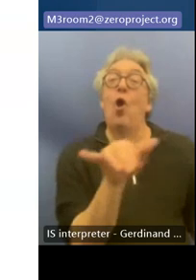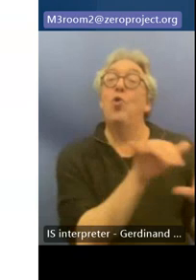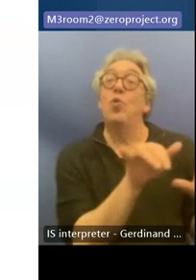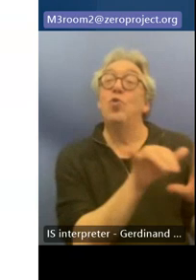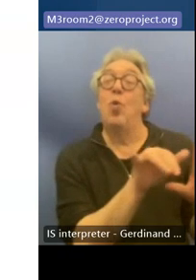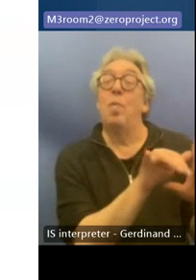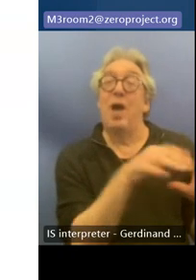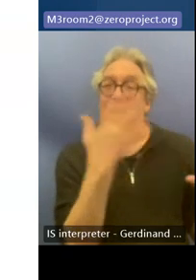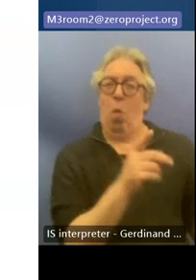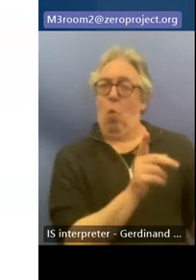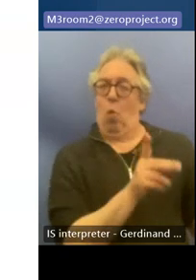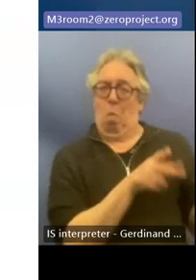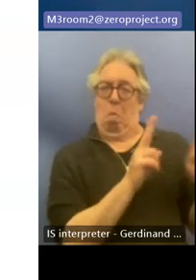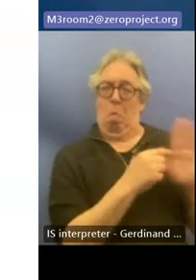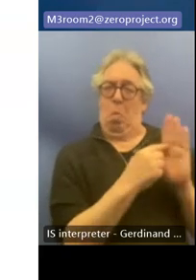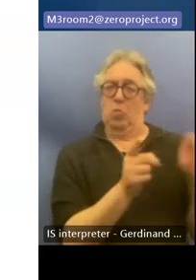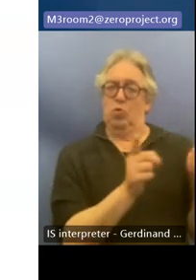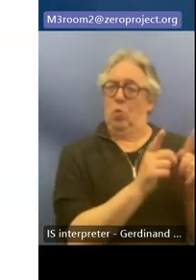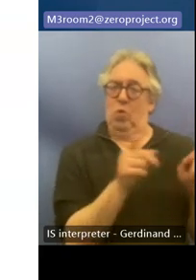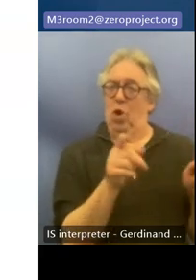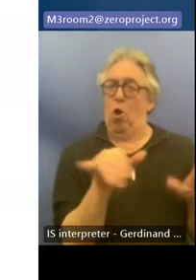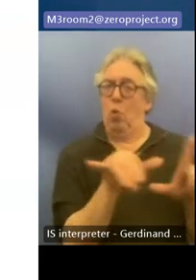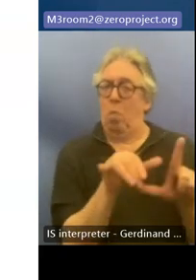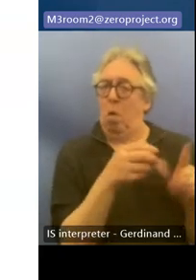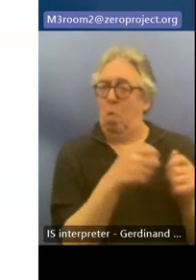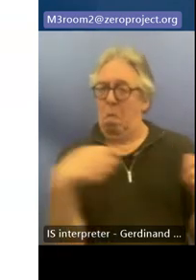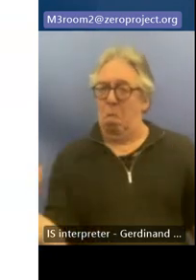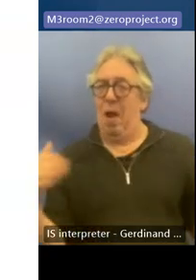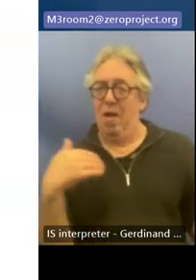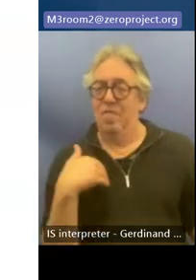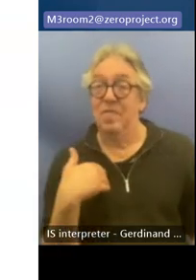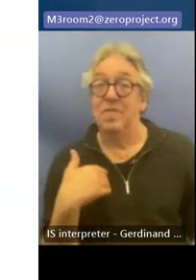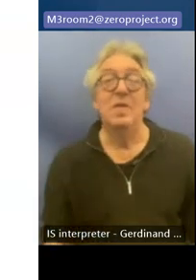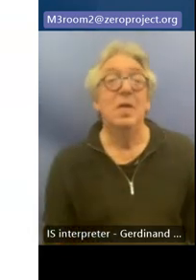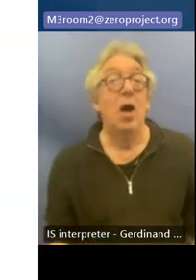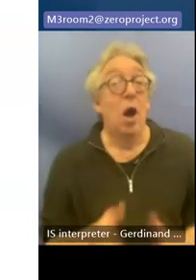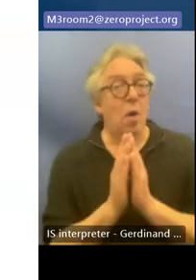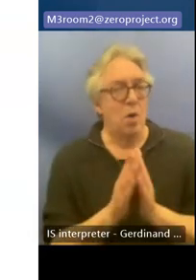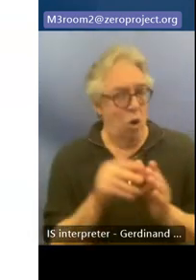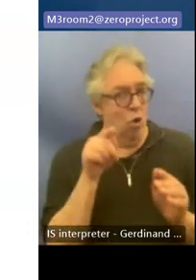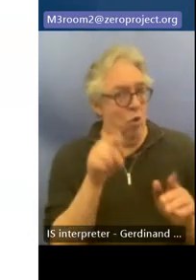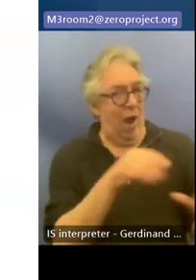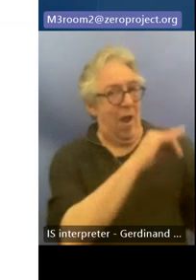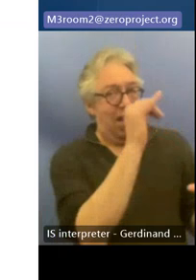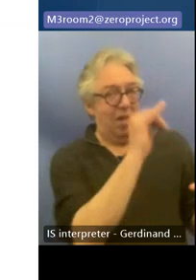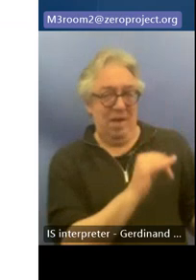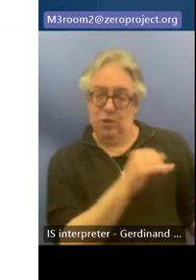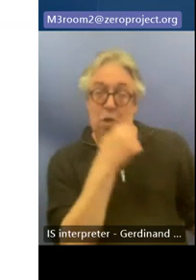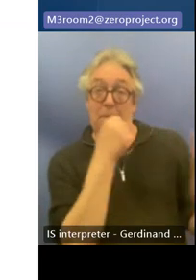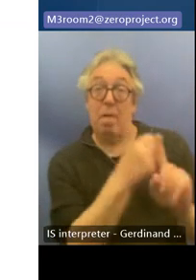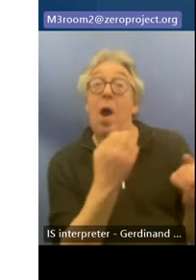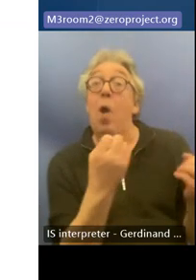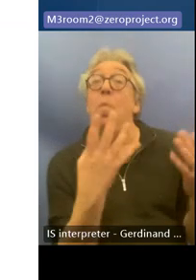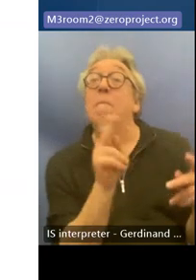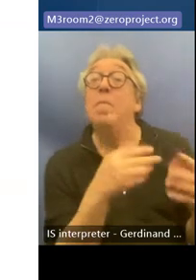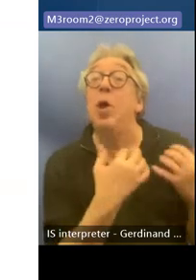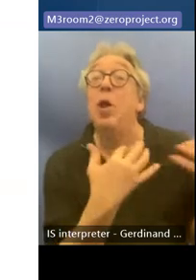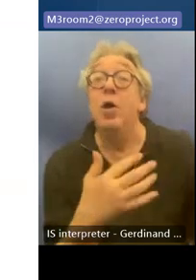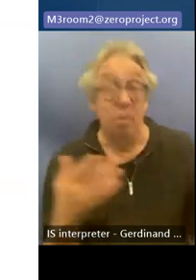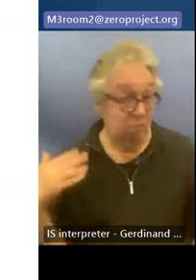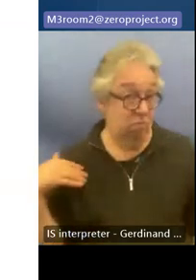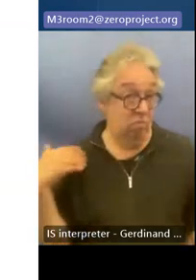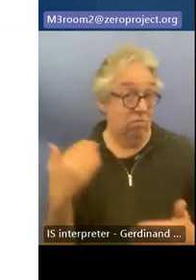animation. And you might ask how many people have we been able to impact through this animation. So to date, so far we have been able